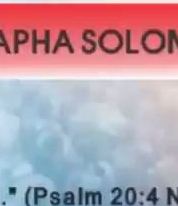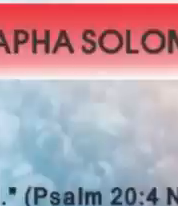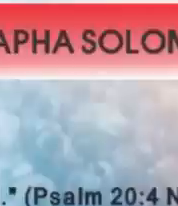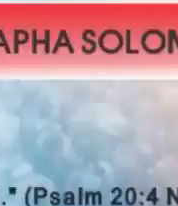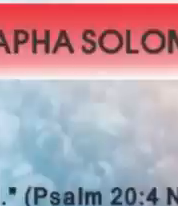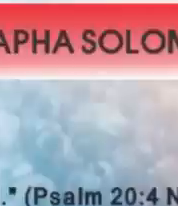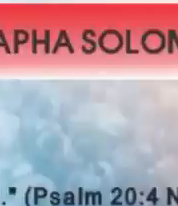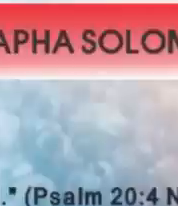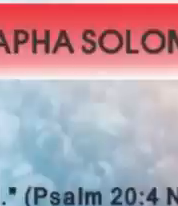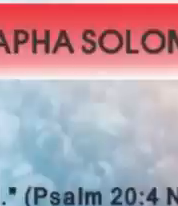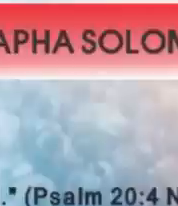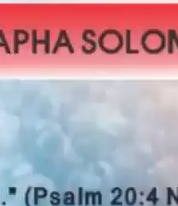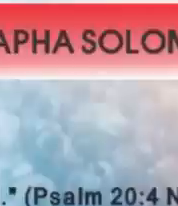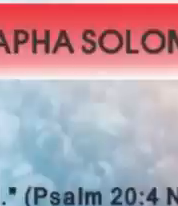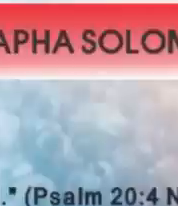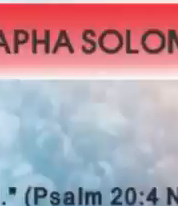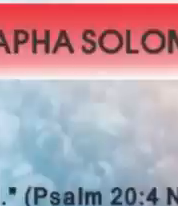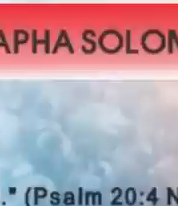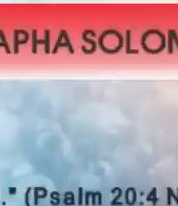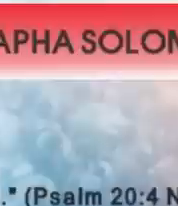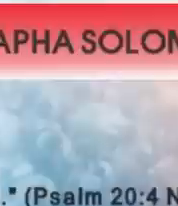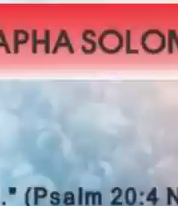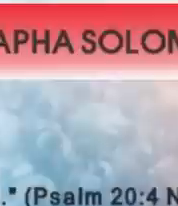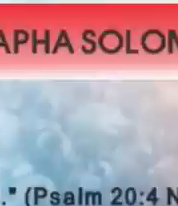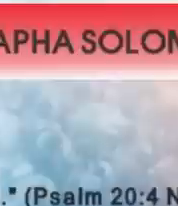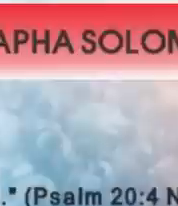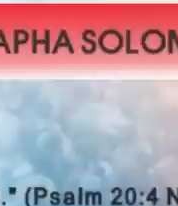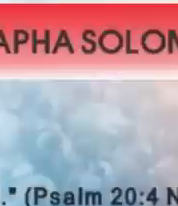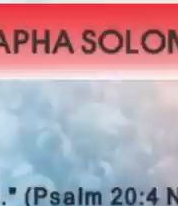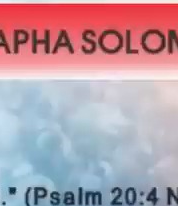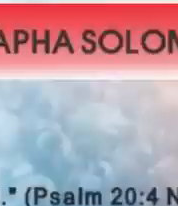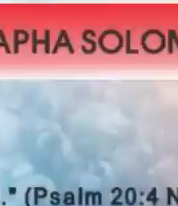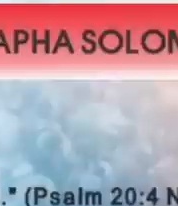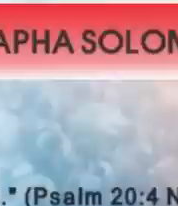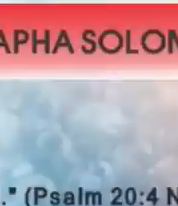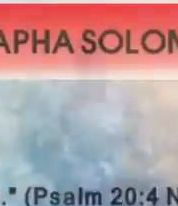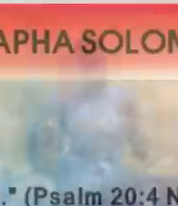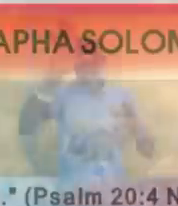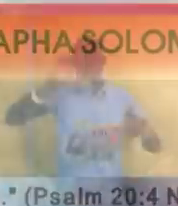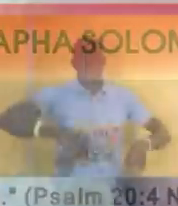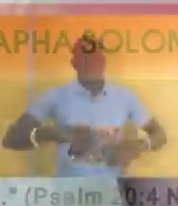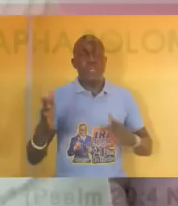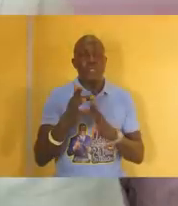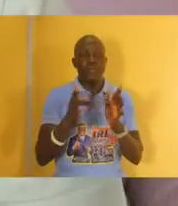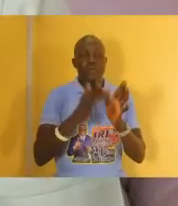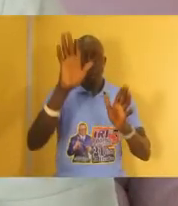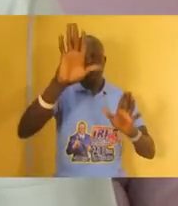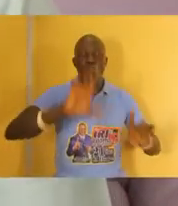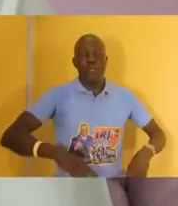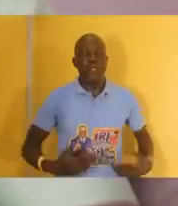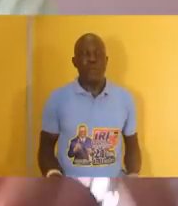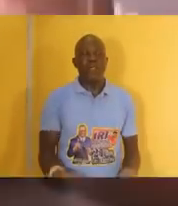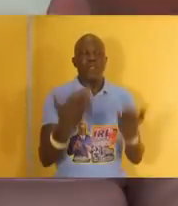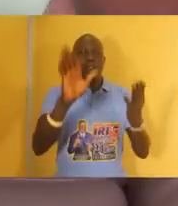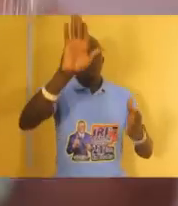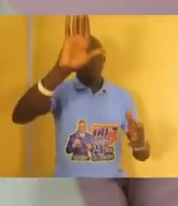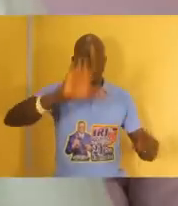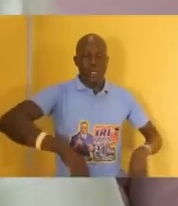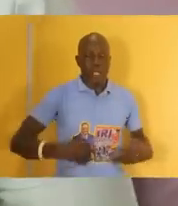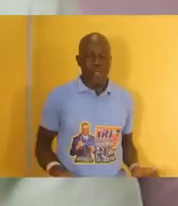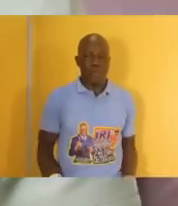101 52 98 950. See the pego de chord, the magbojade, ni zene bank. Loru ko jesu, aye re adide. Amen! Aye re